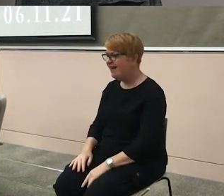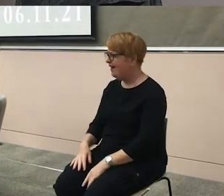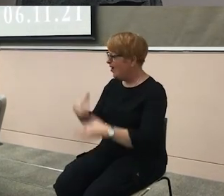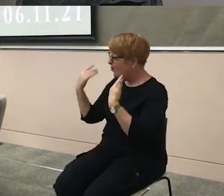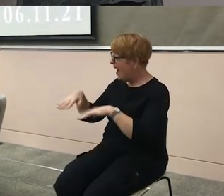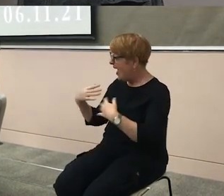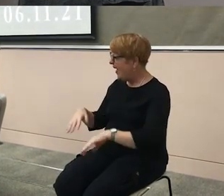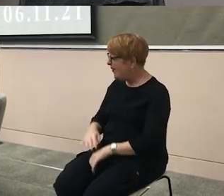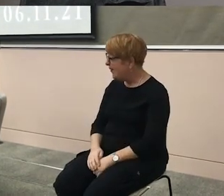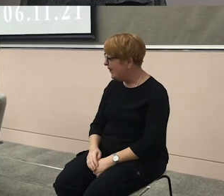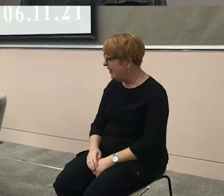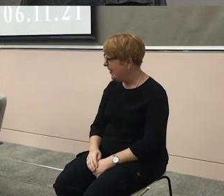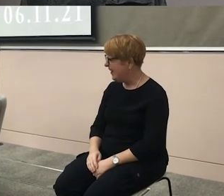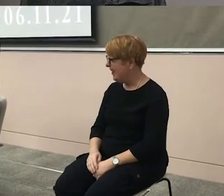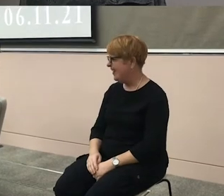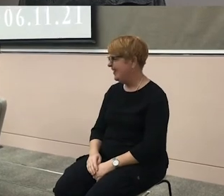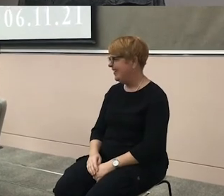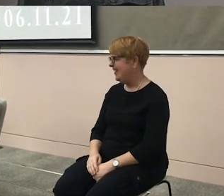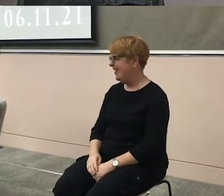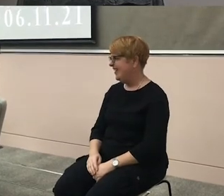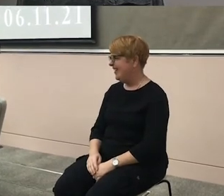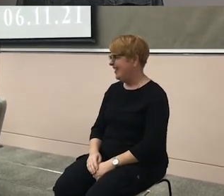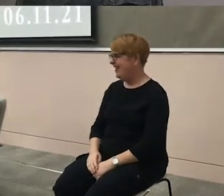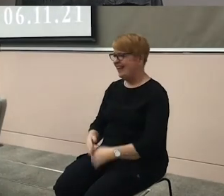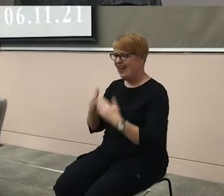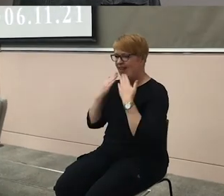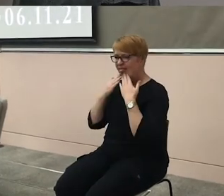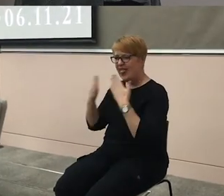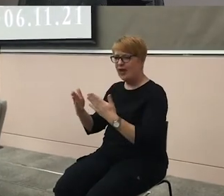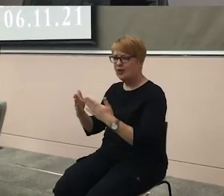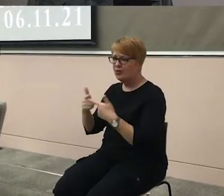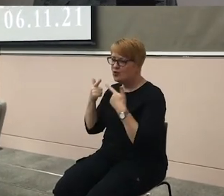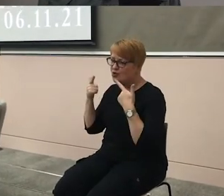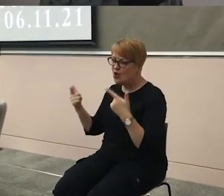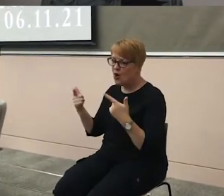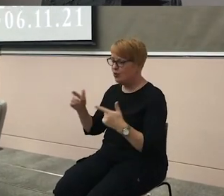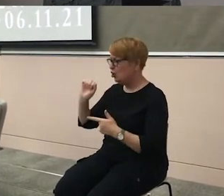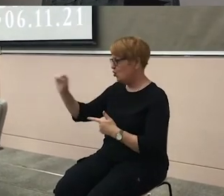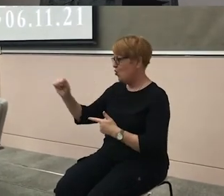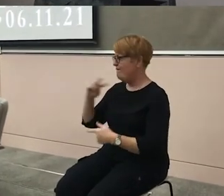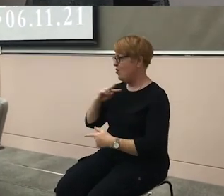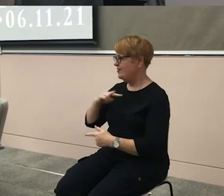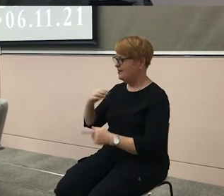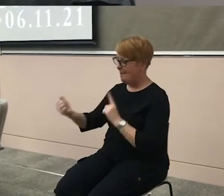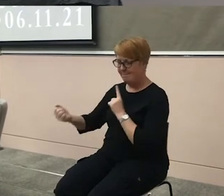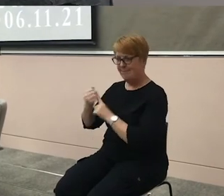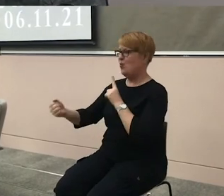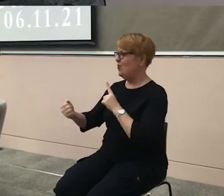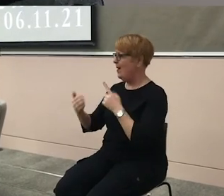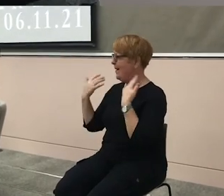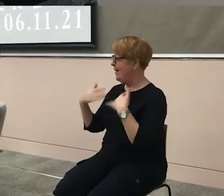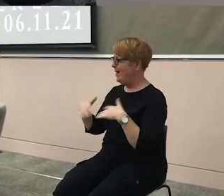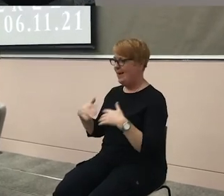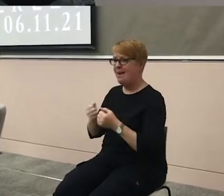goodness. Thank you so much. It's really amazing to hear your voices. And it's really powerful, actually, what you just said. You should